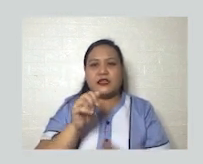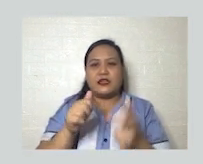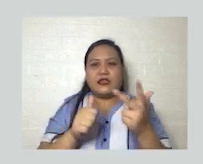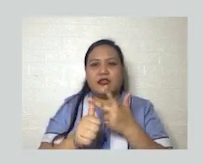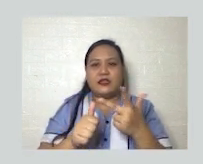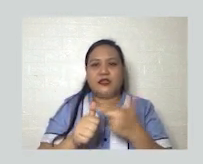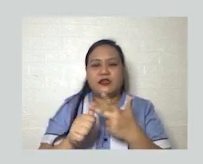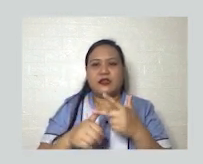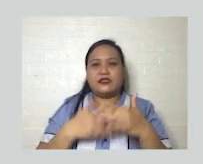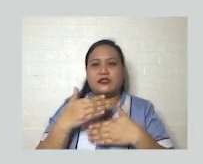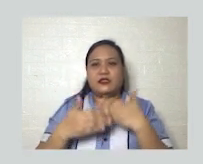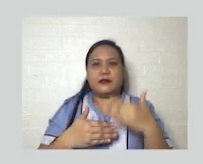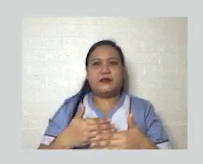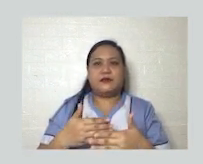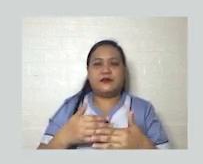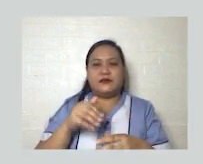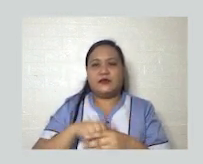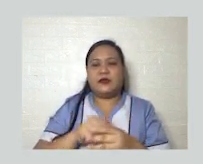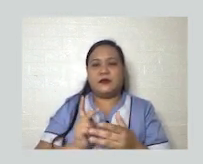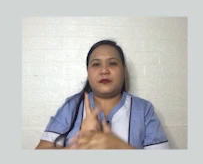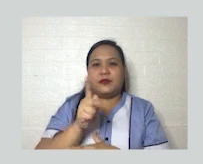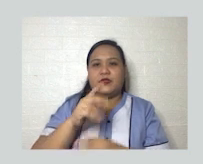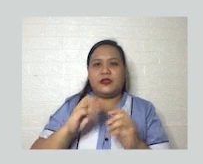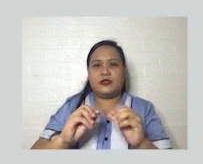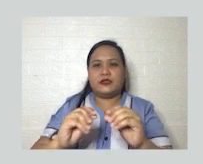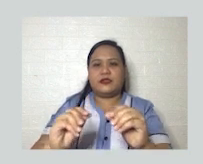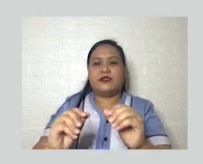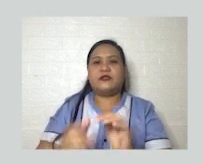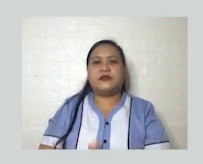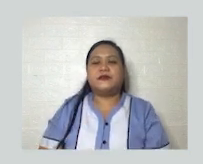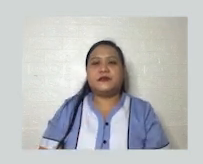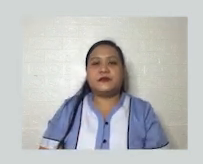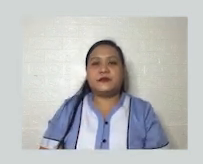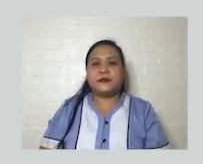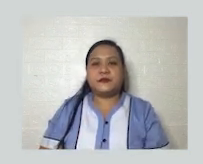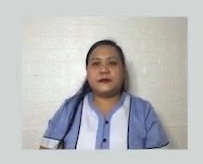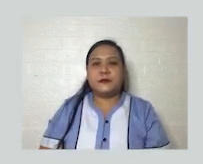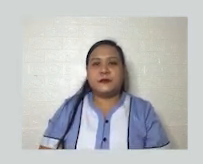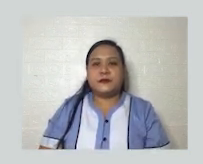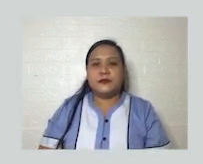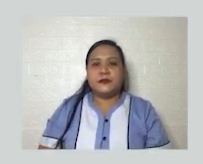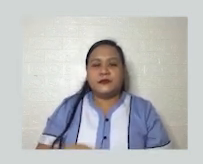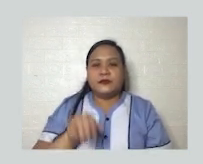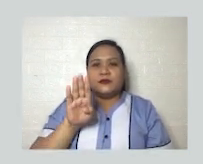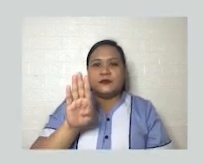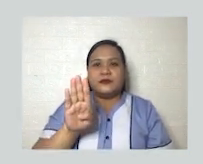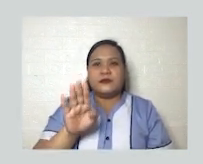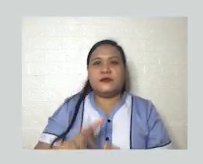Yes, this is the third step in sowing seeds.